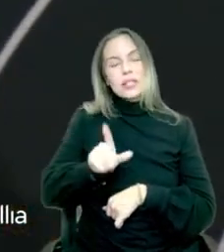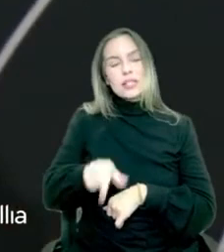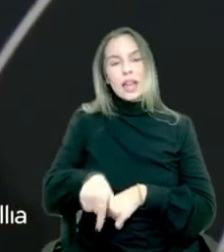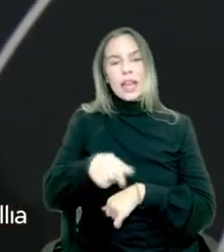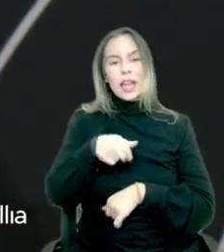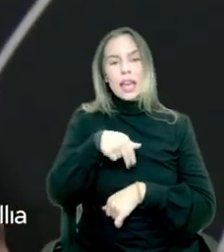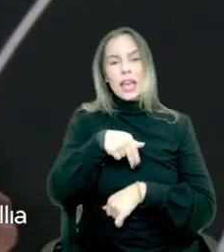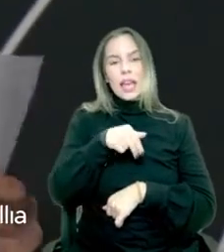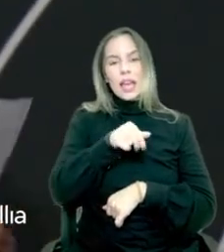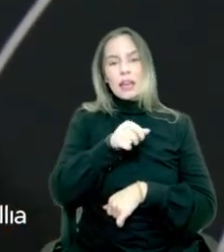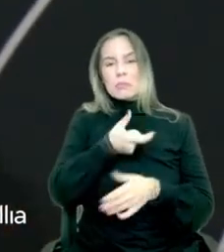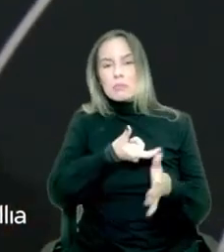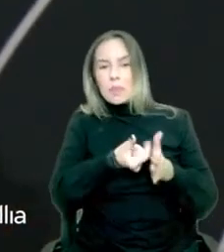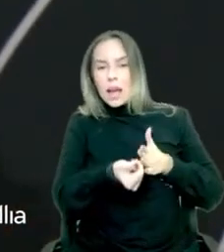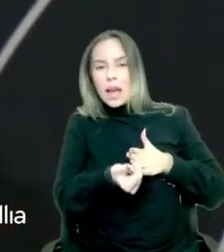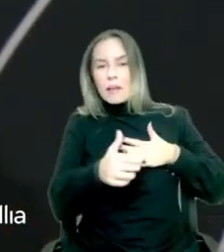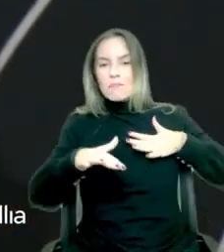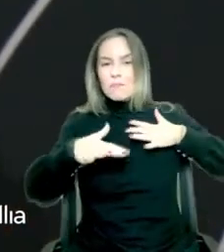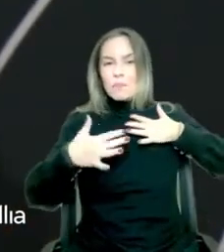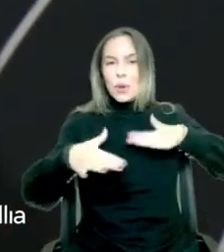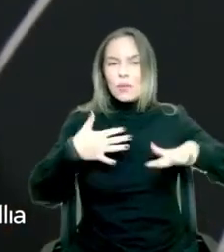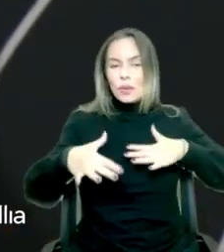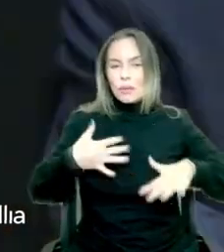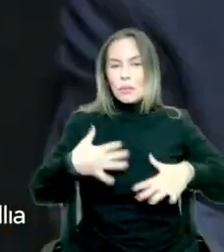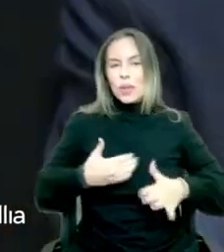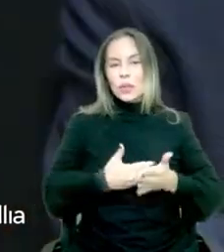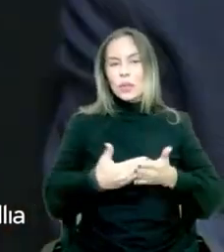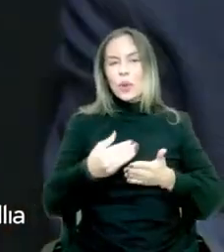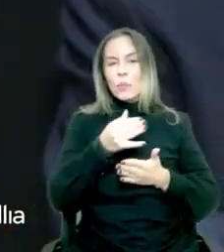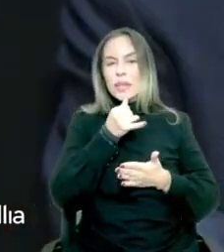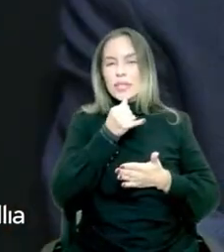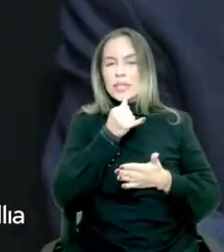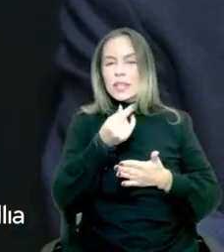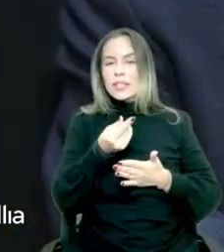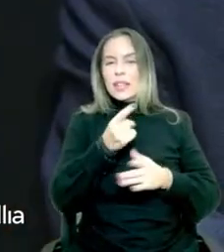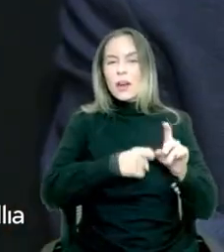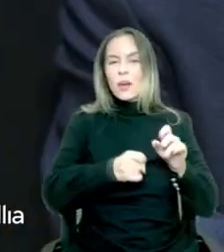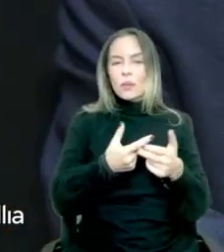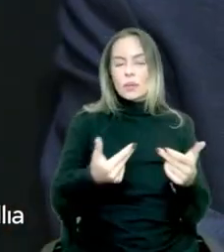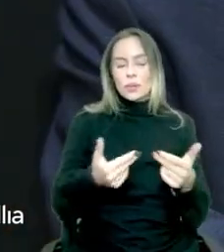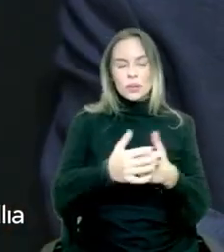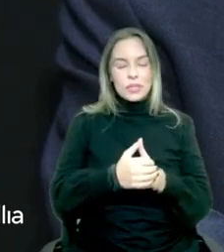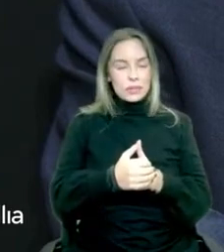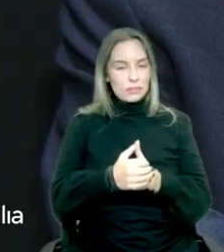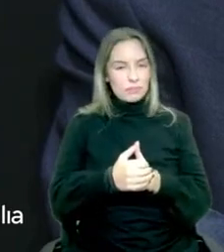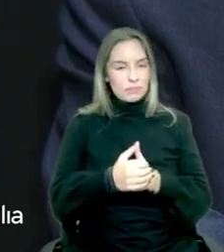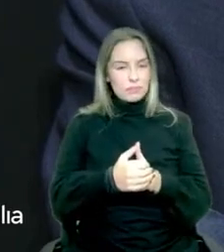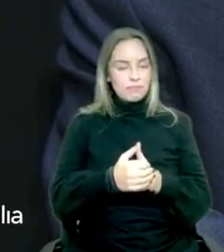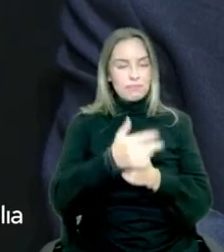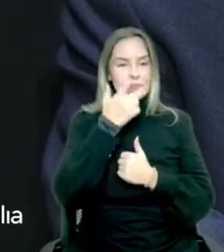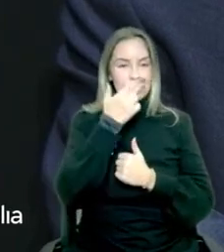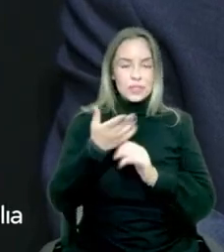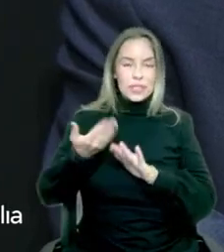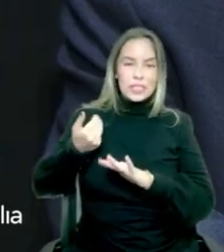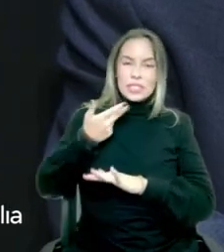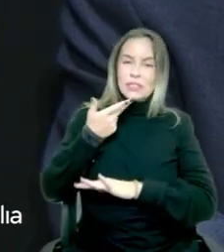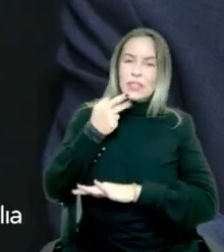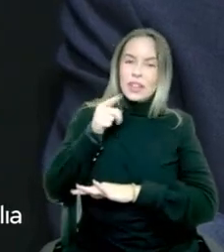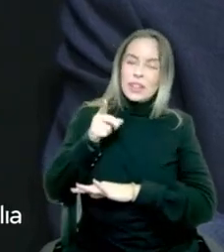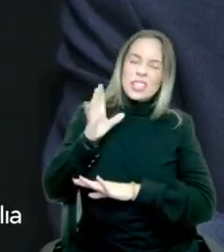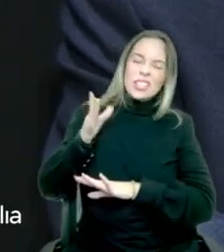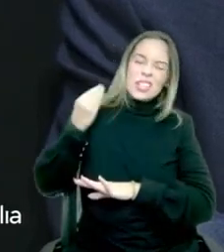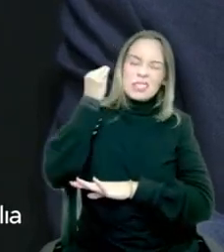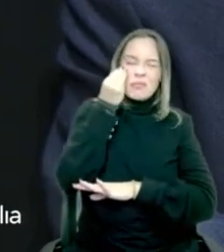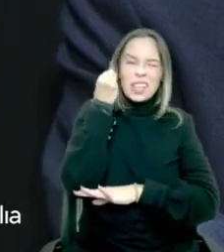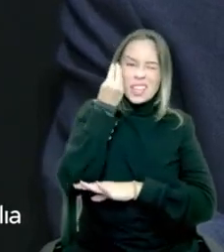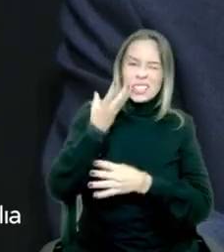movement to start testing and trying some of these things? Yeah, well, like I said, I've been there a long time, so I do know